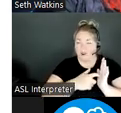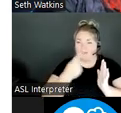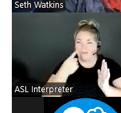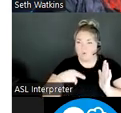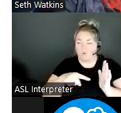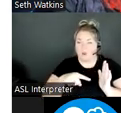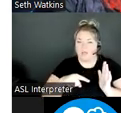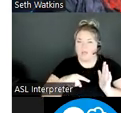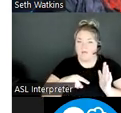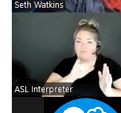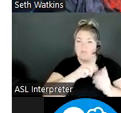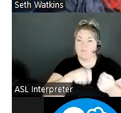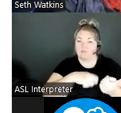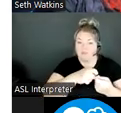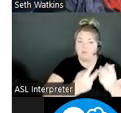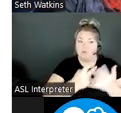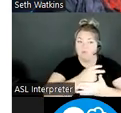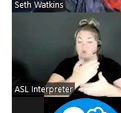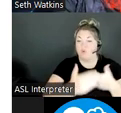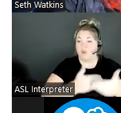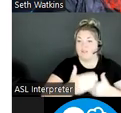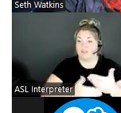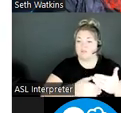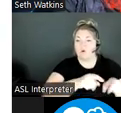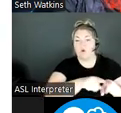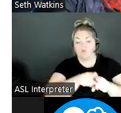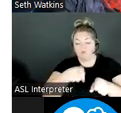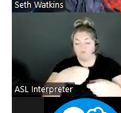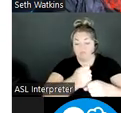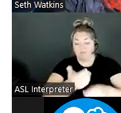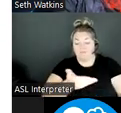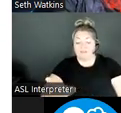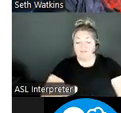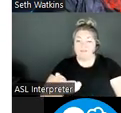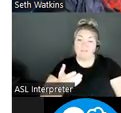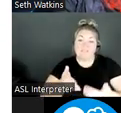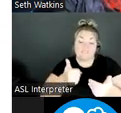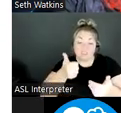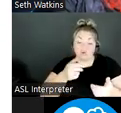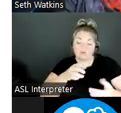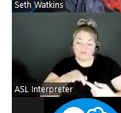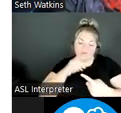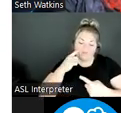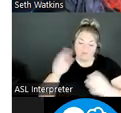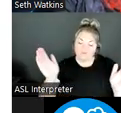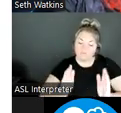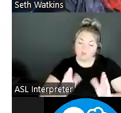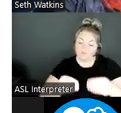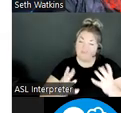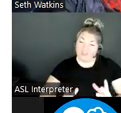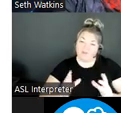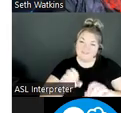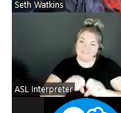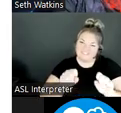for this particular review process, which also should make things easier for especially smaller providers in our